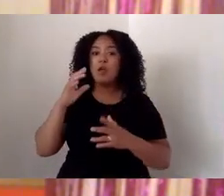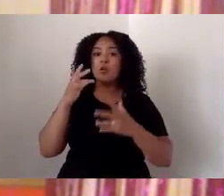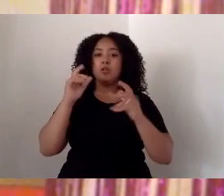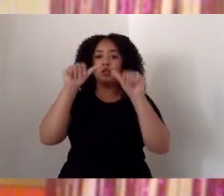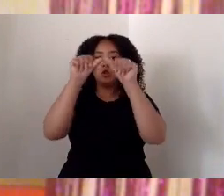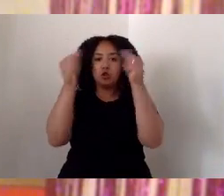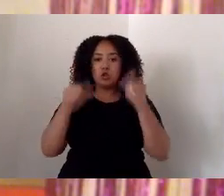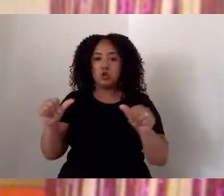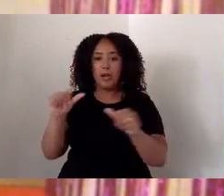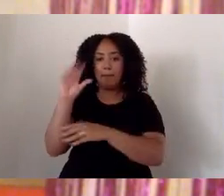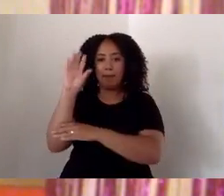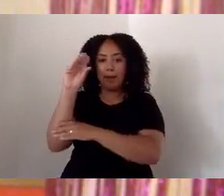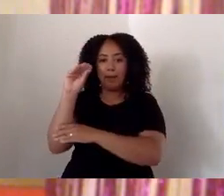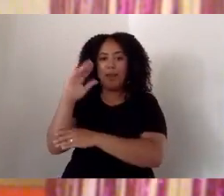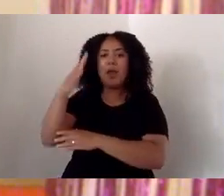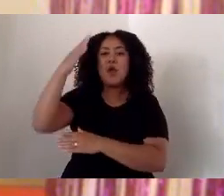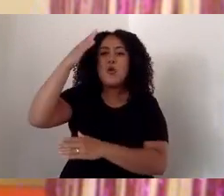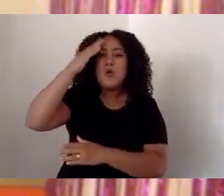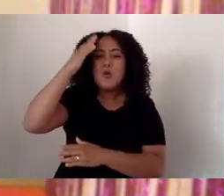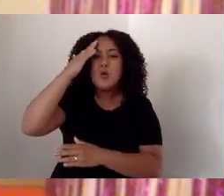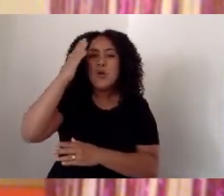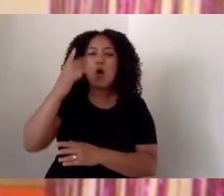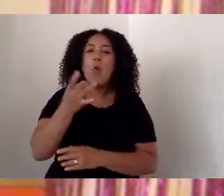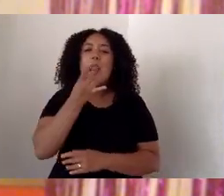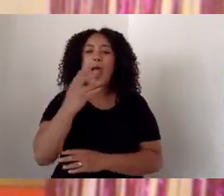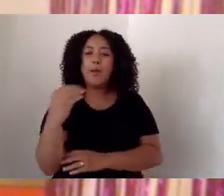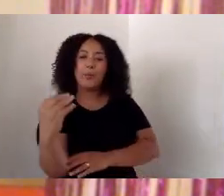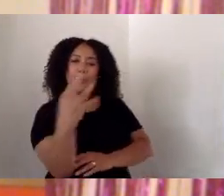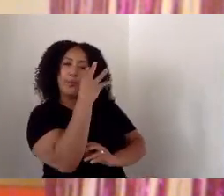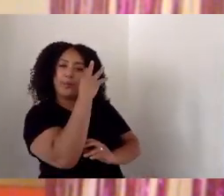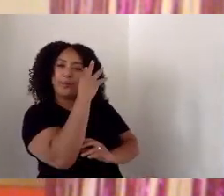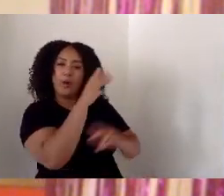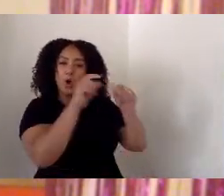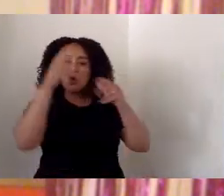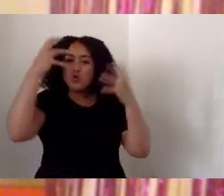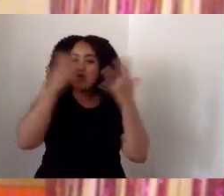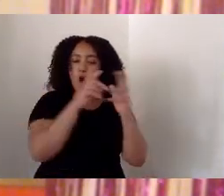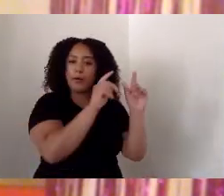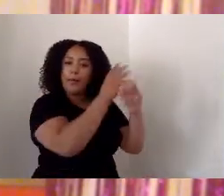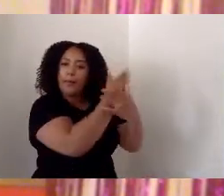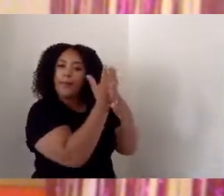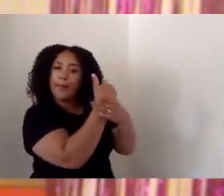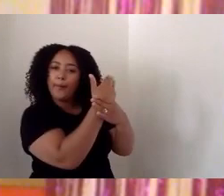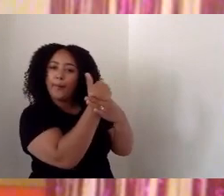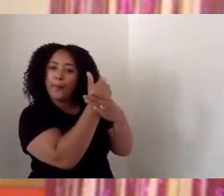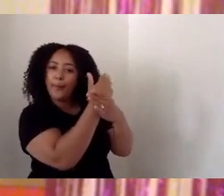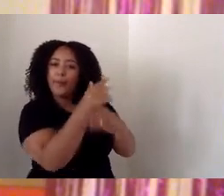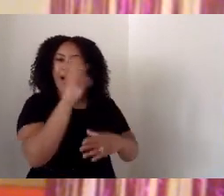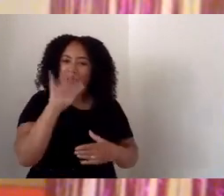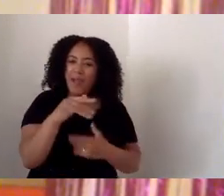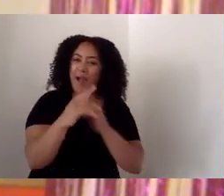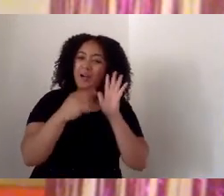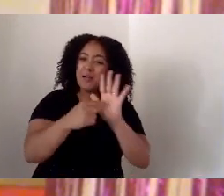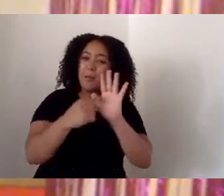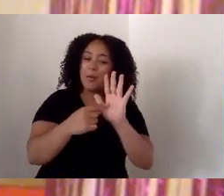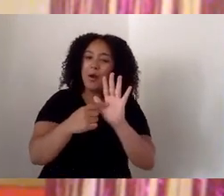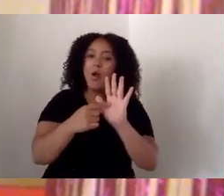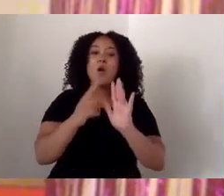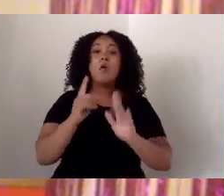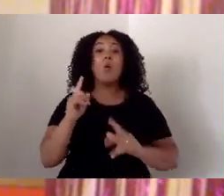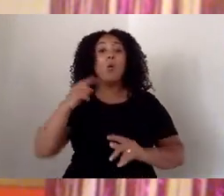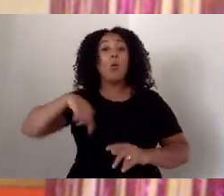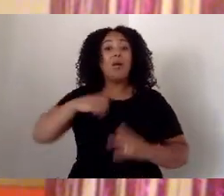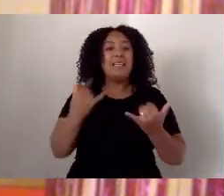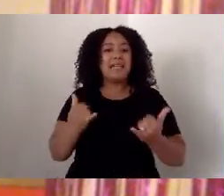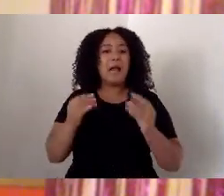up with. Maybe you recognize this one, or I know that this was an old fave, but we are gonna be doing something a little bit more